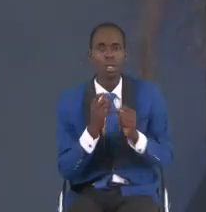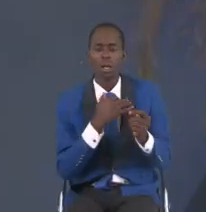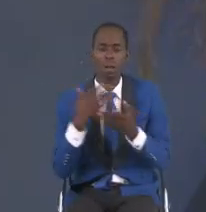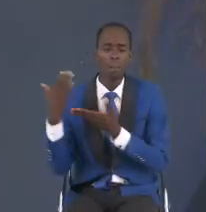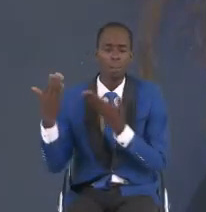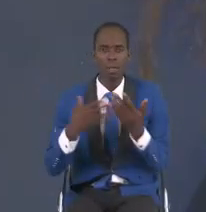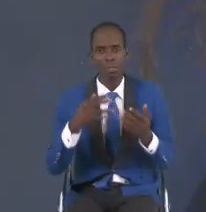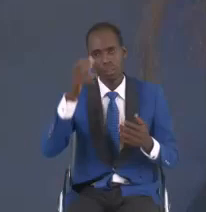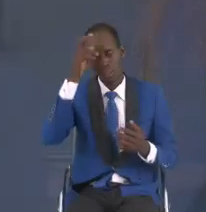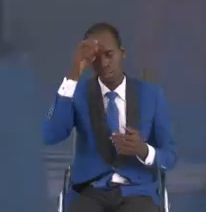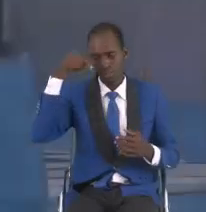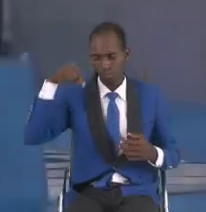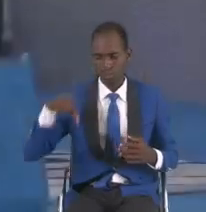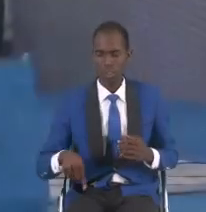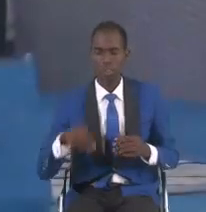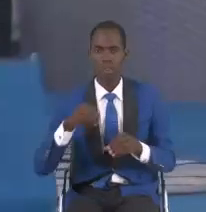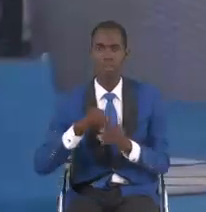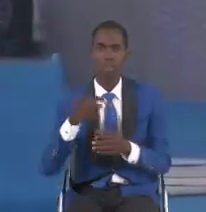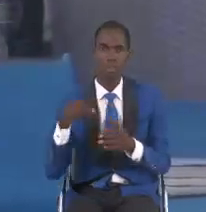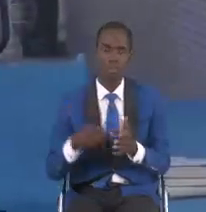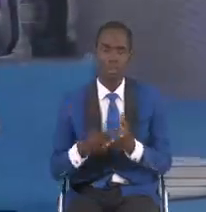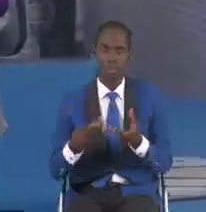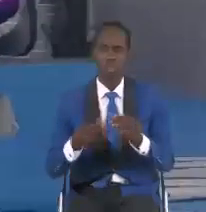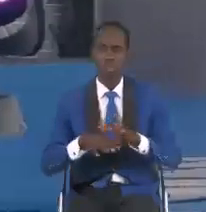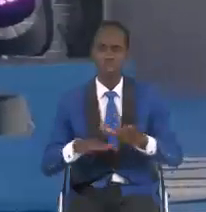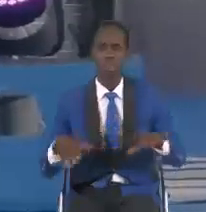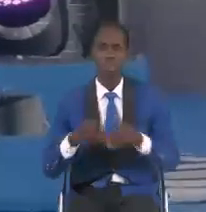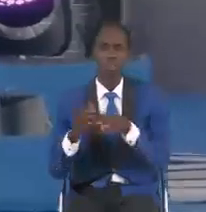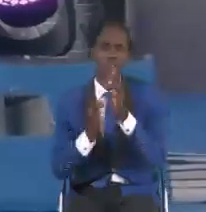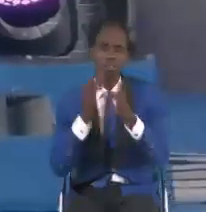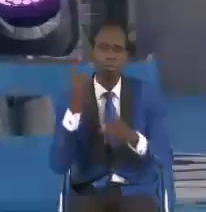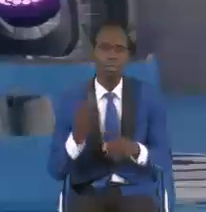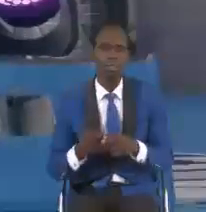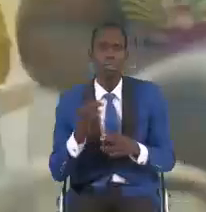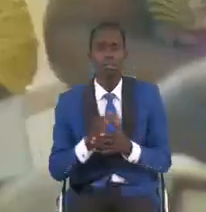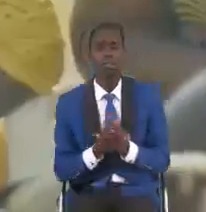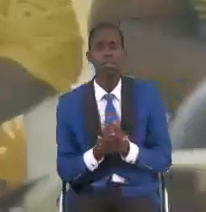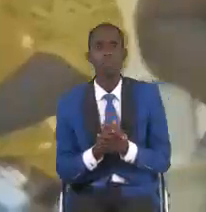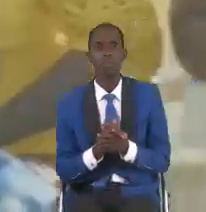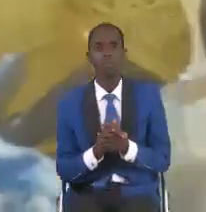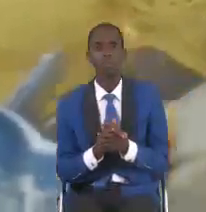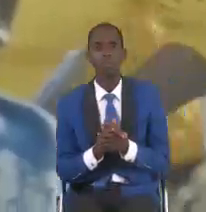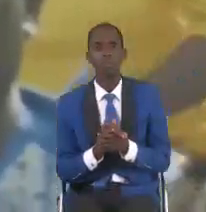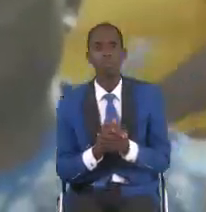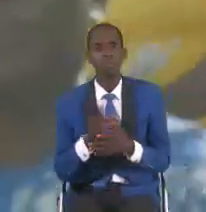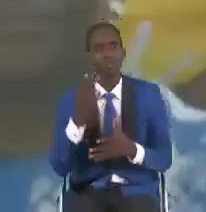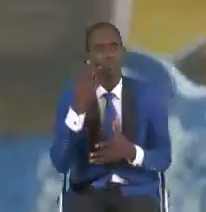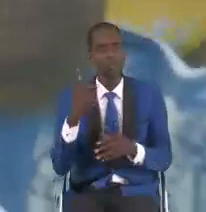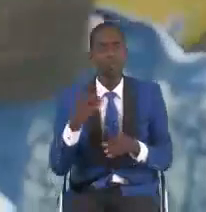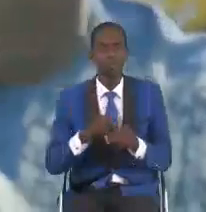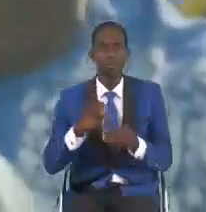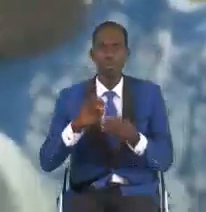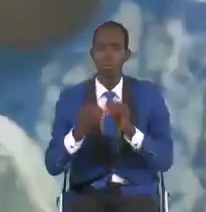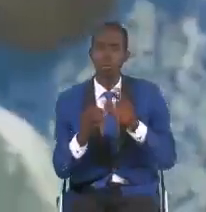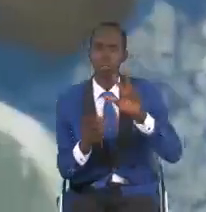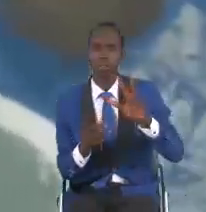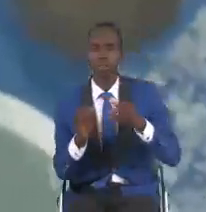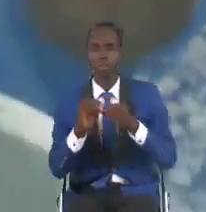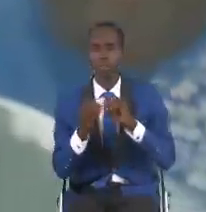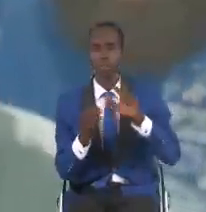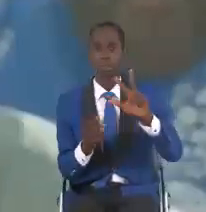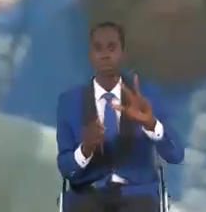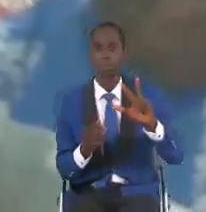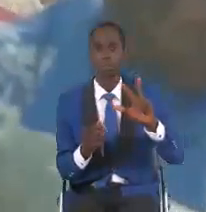down in this land in Jesus' name. Amen. Look at number three now. Number three, the